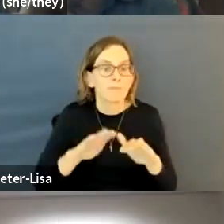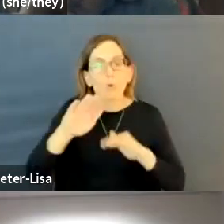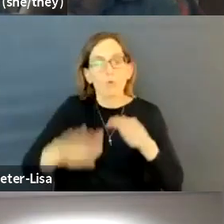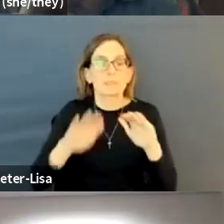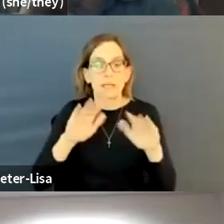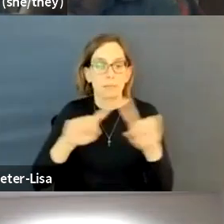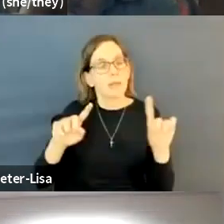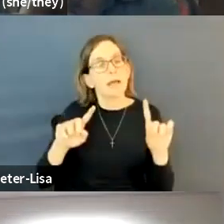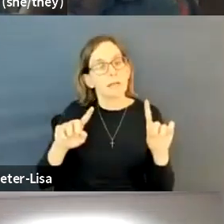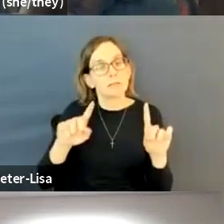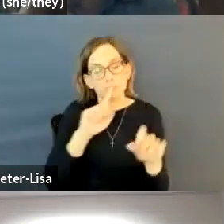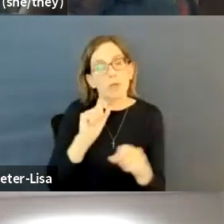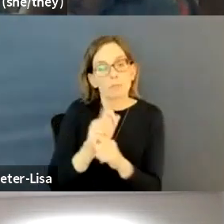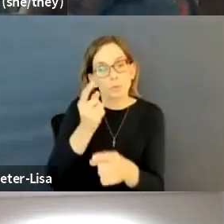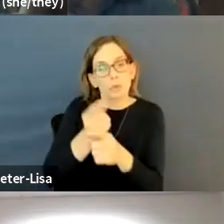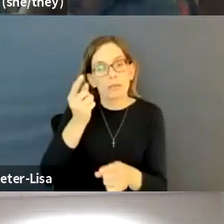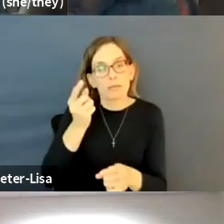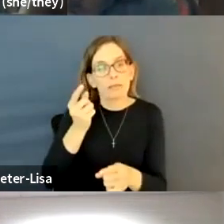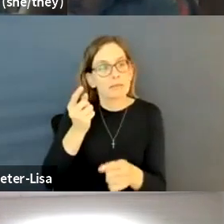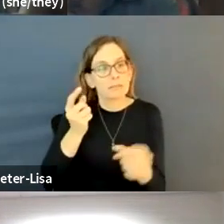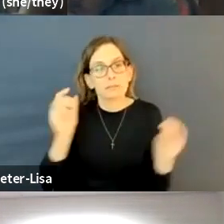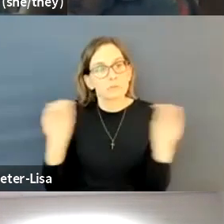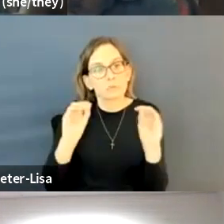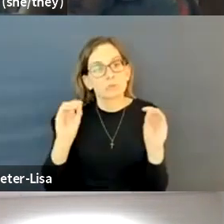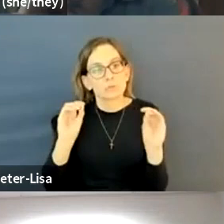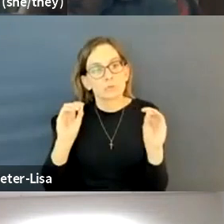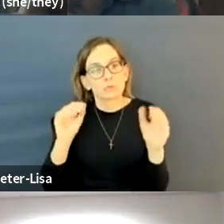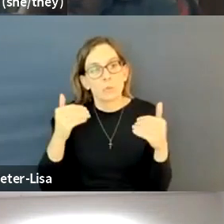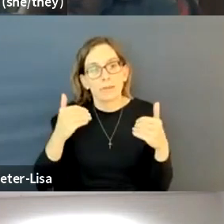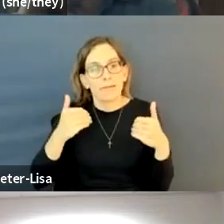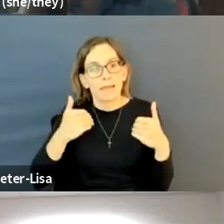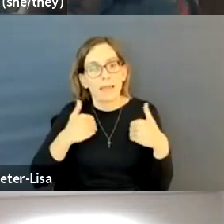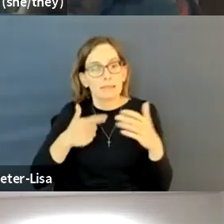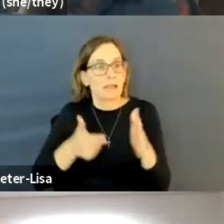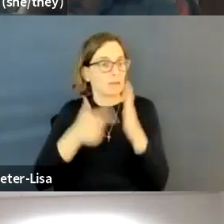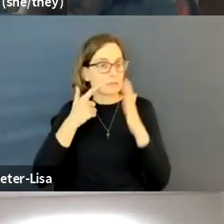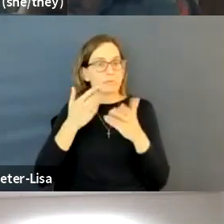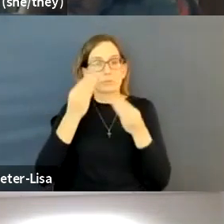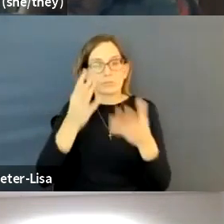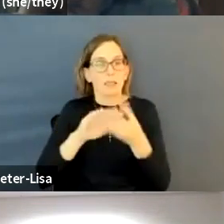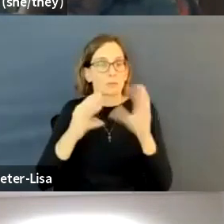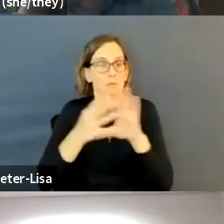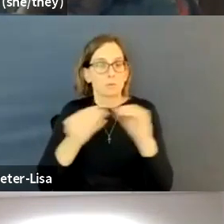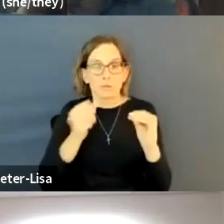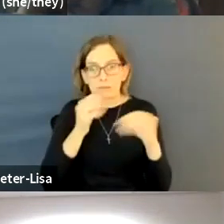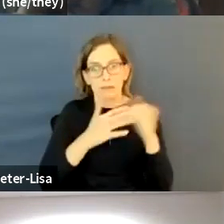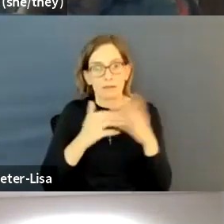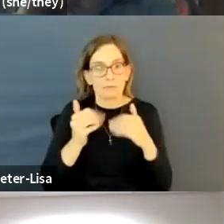but absolutely nobody has an obligation to share a story that they're not comfortable sharing in this